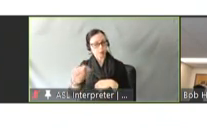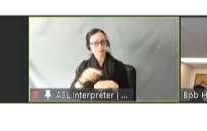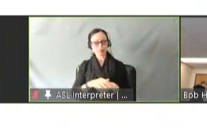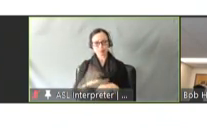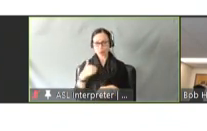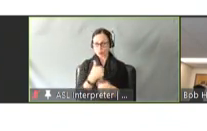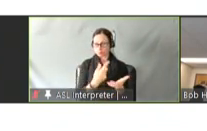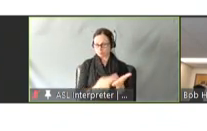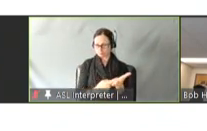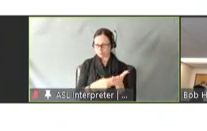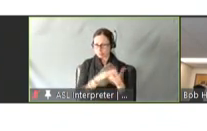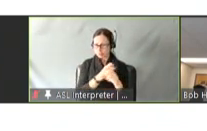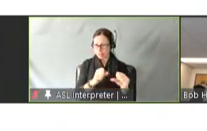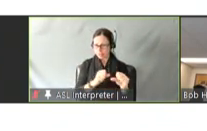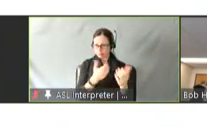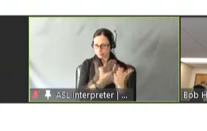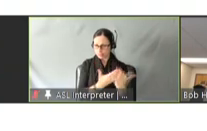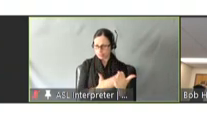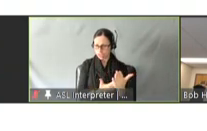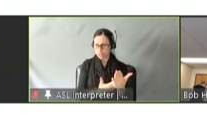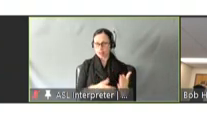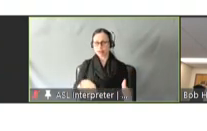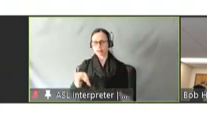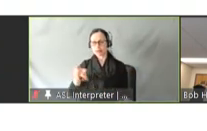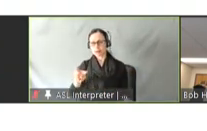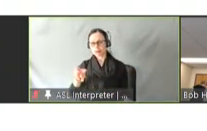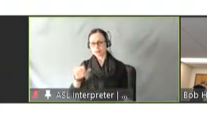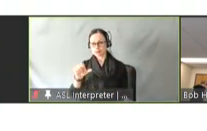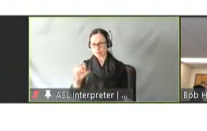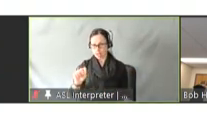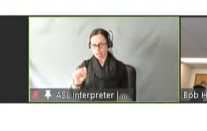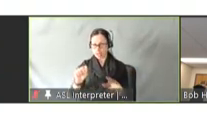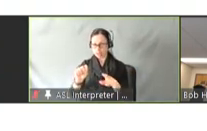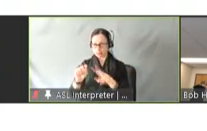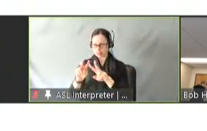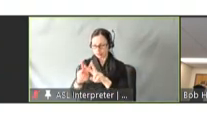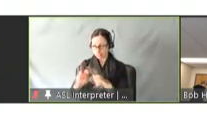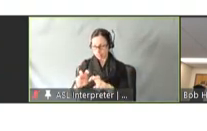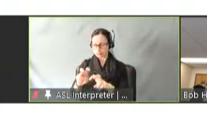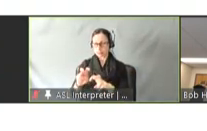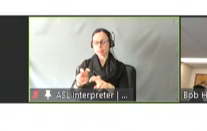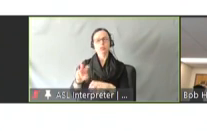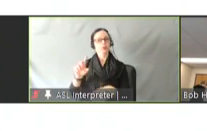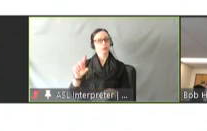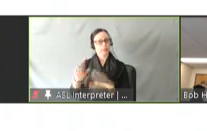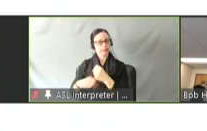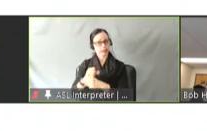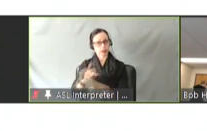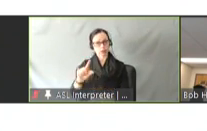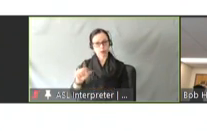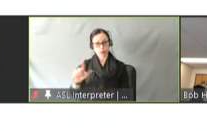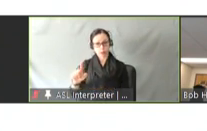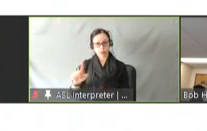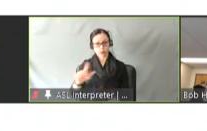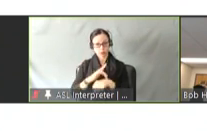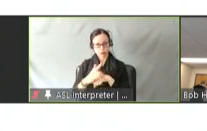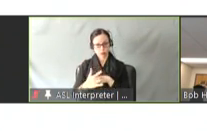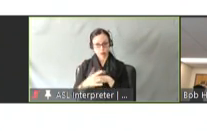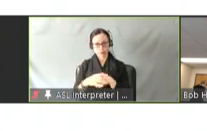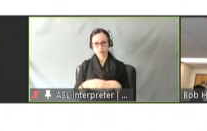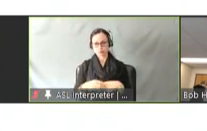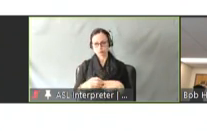discussions about safety data and VAST assessments early in 2021. The CDC and FDA recommended some risk